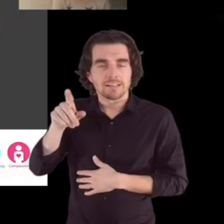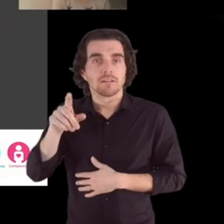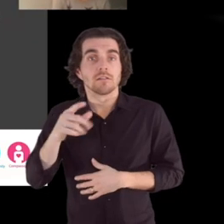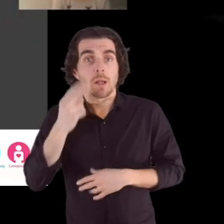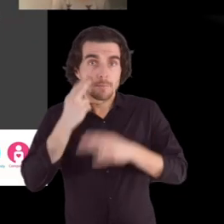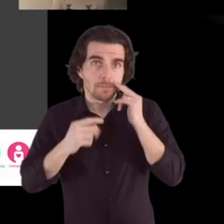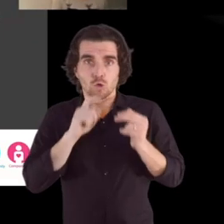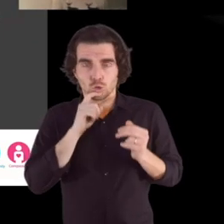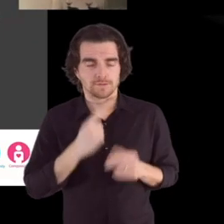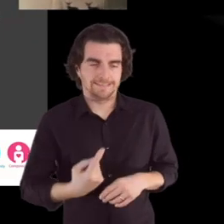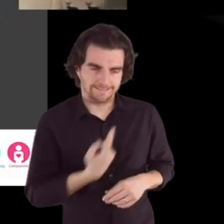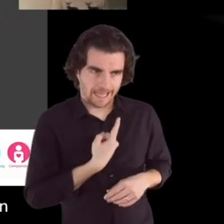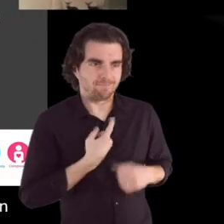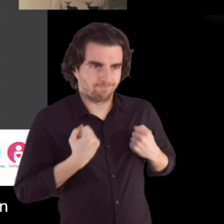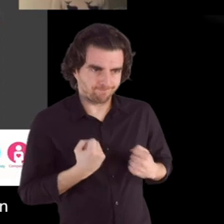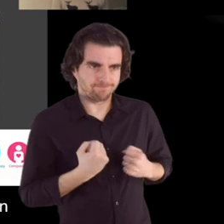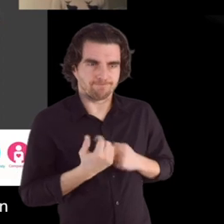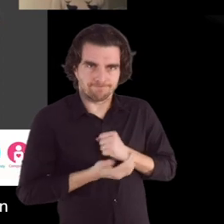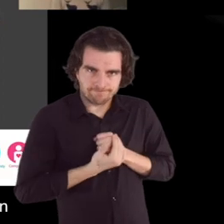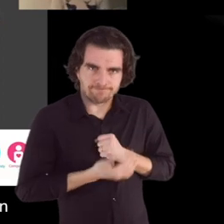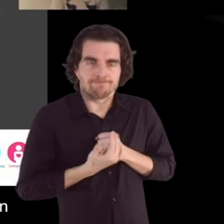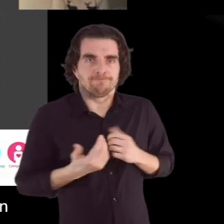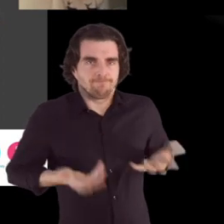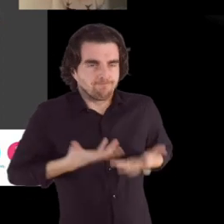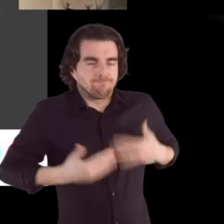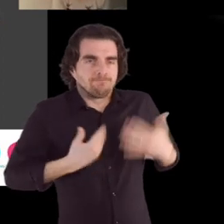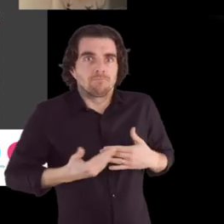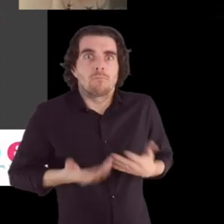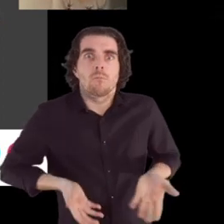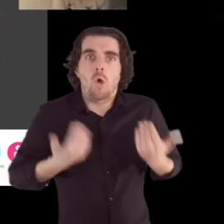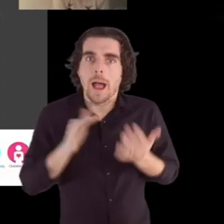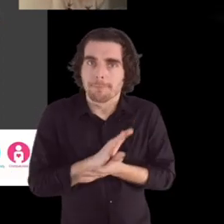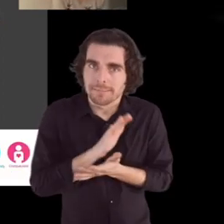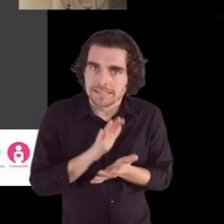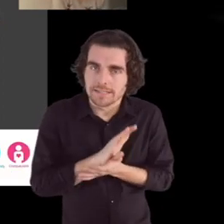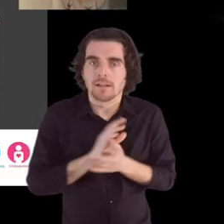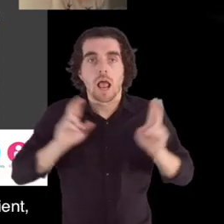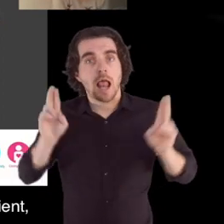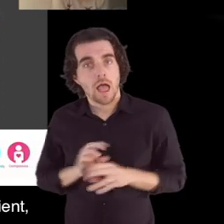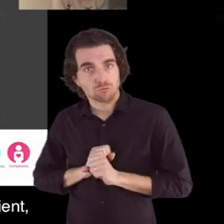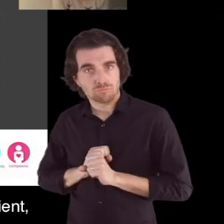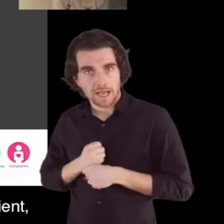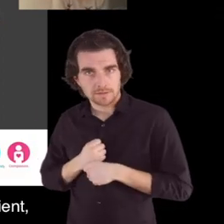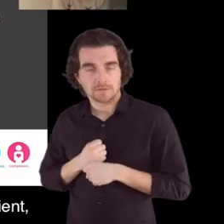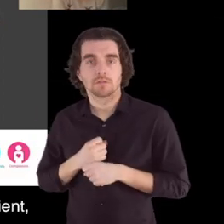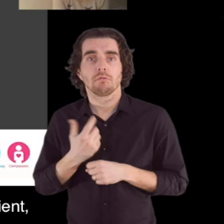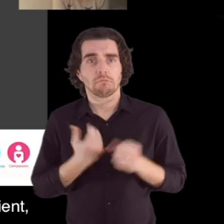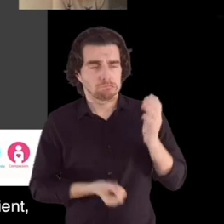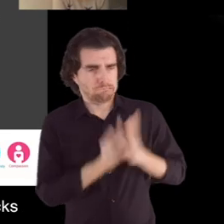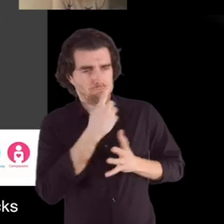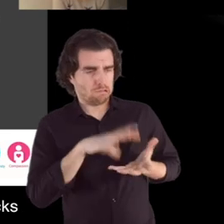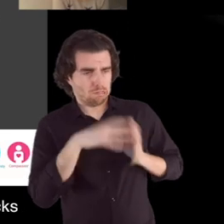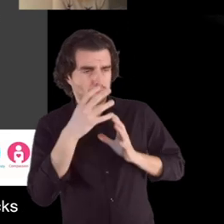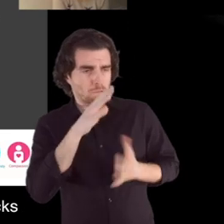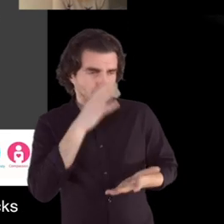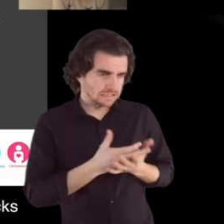So so we can see that people who practice self-compassion are more likely to be happier, less stressed and more resilient, so they